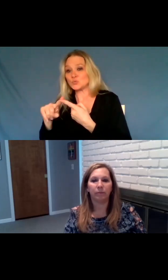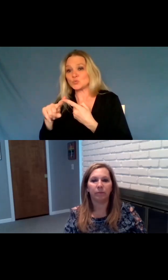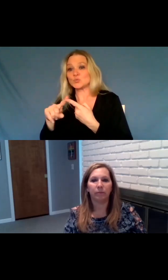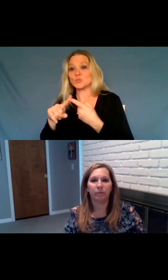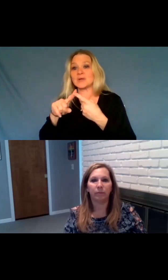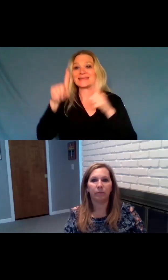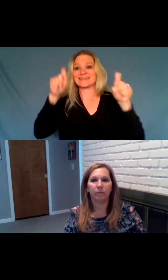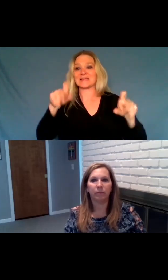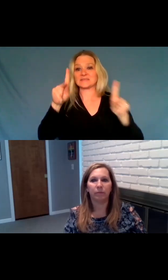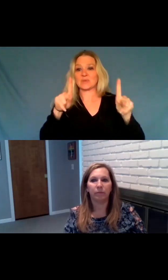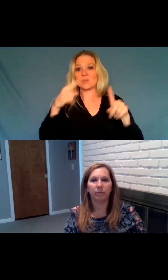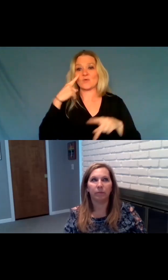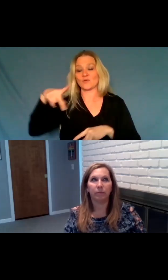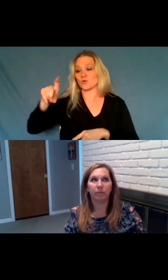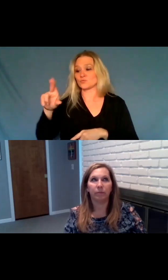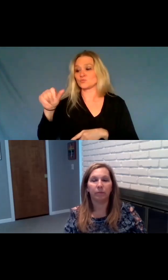Hughes?